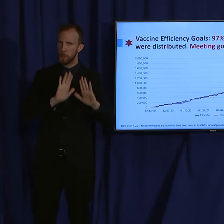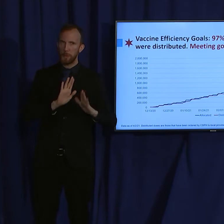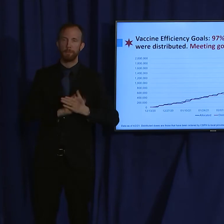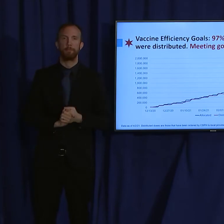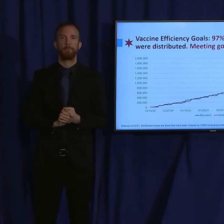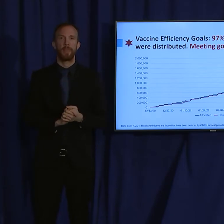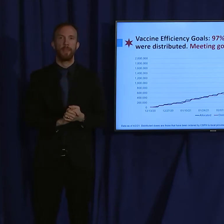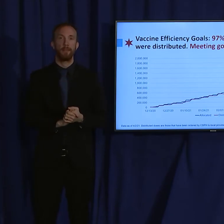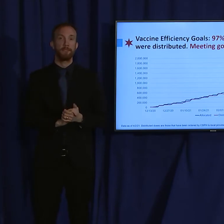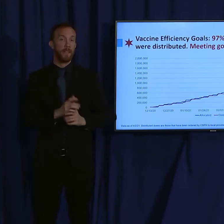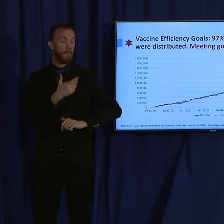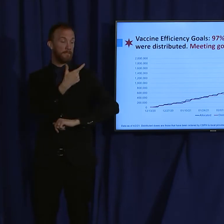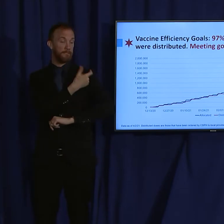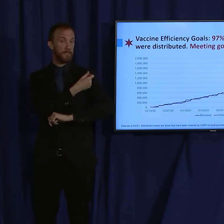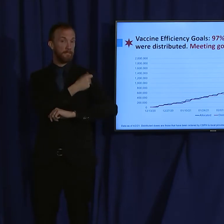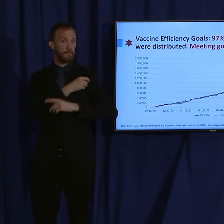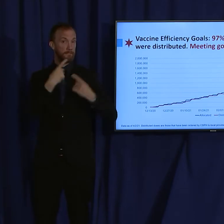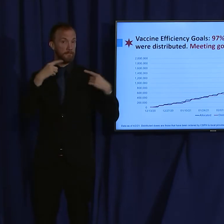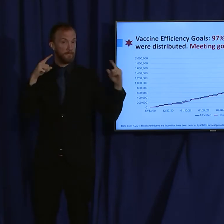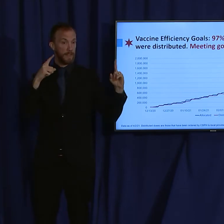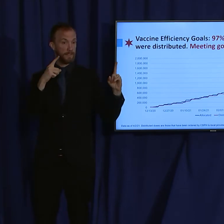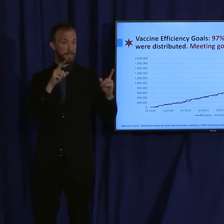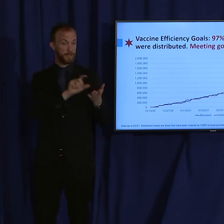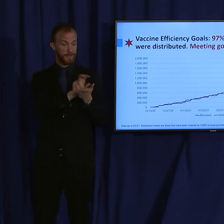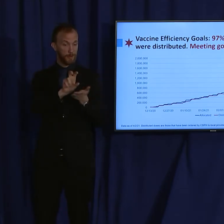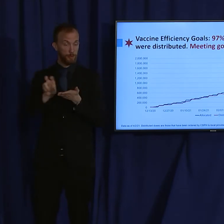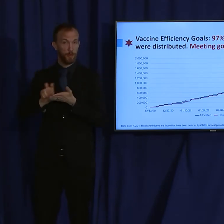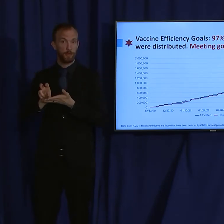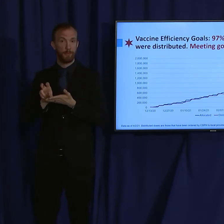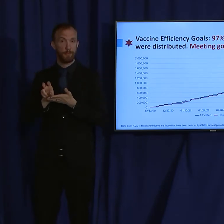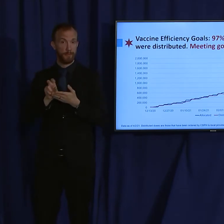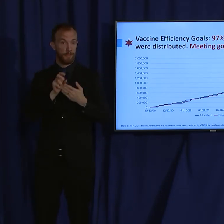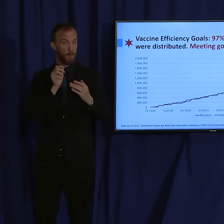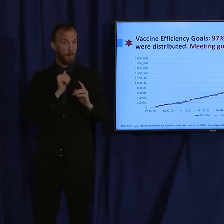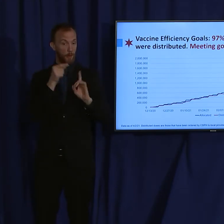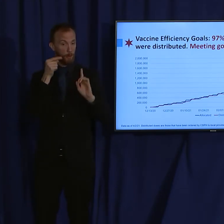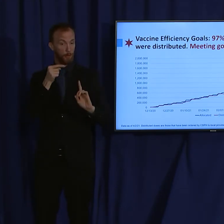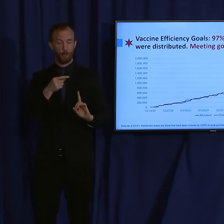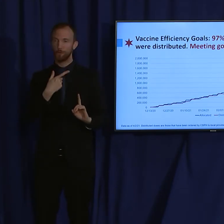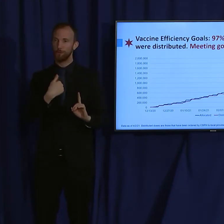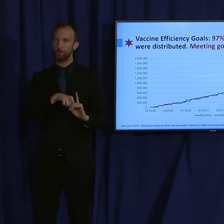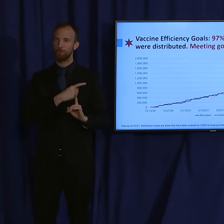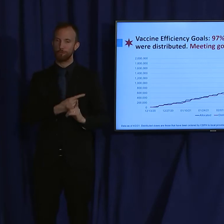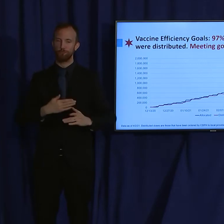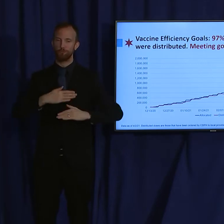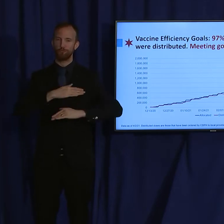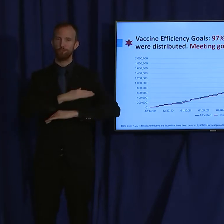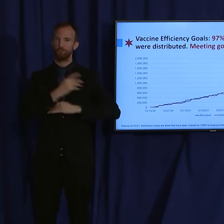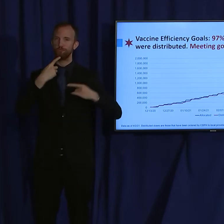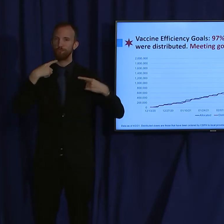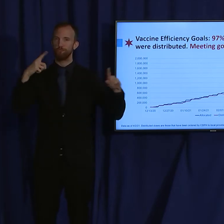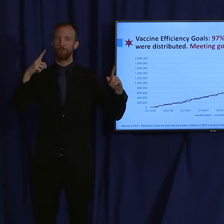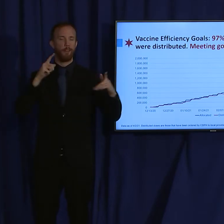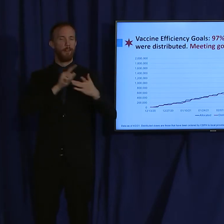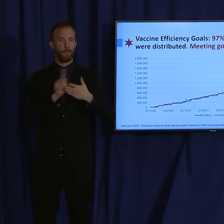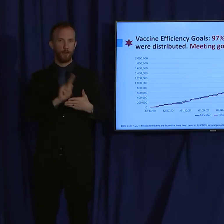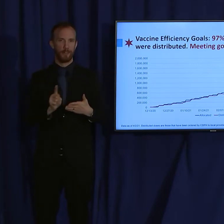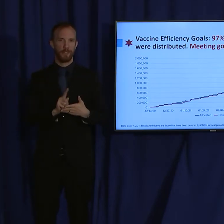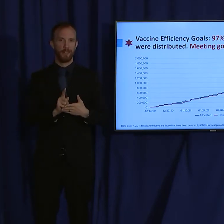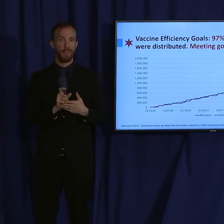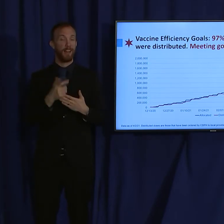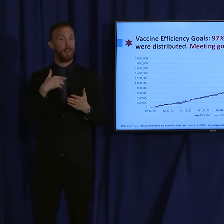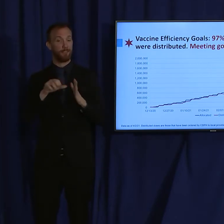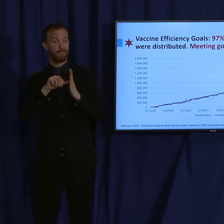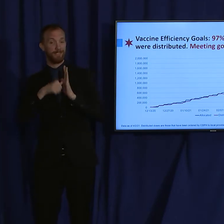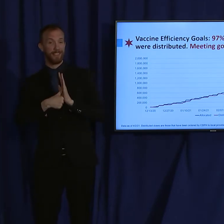Our vaccine efficiency goals, we hit these every single week. I want to highlight that we are among the